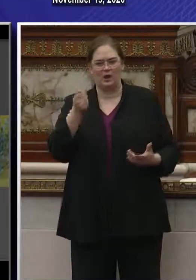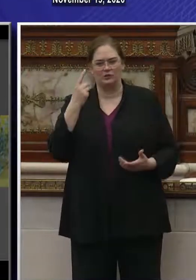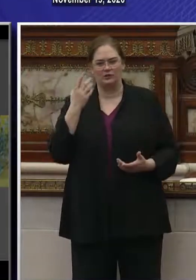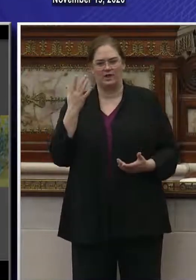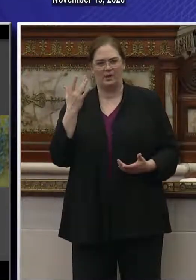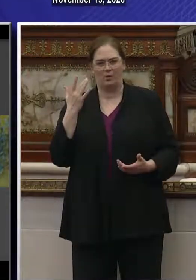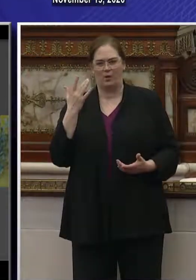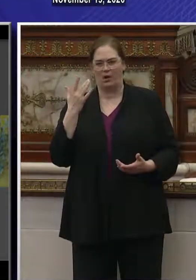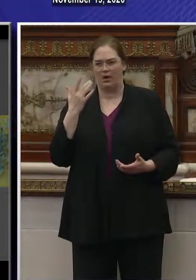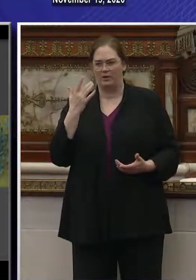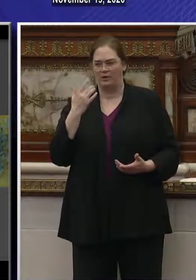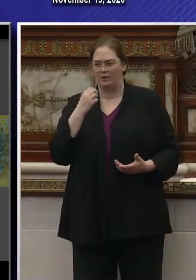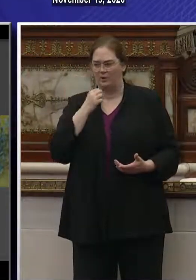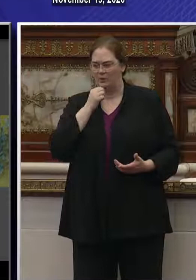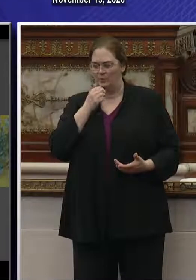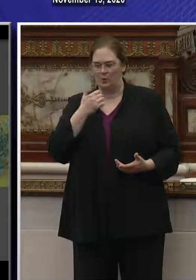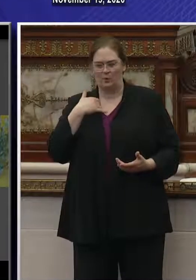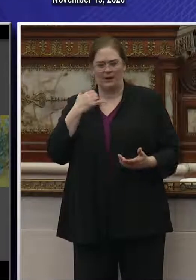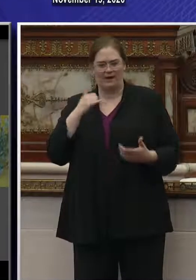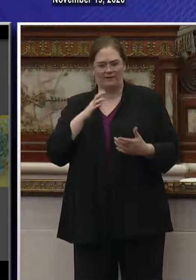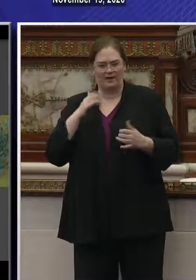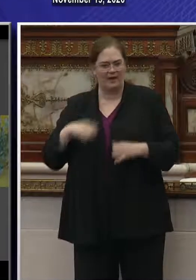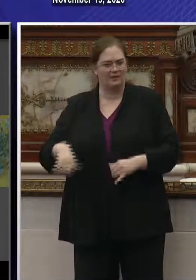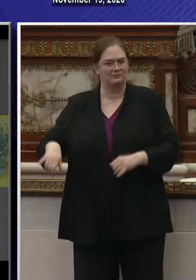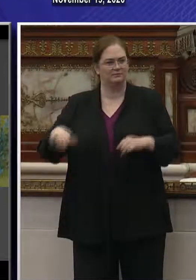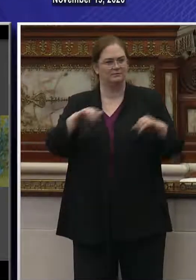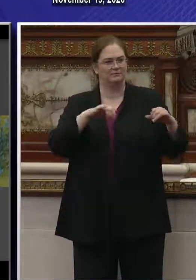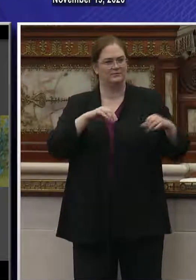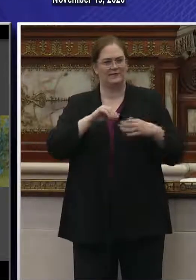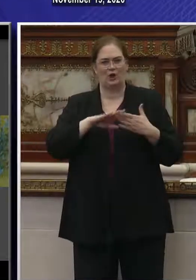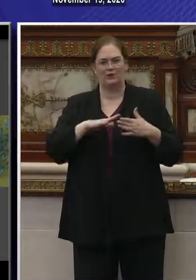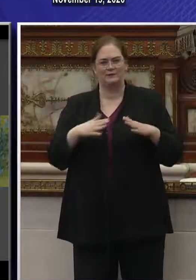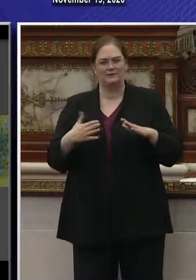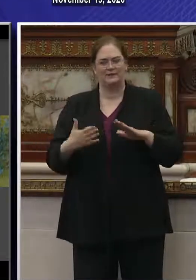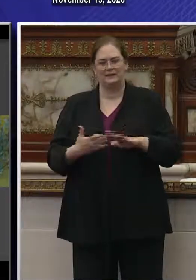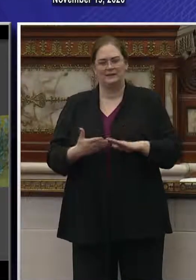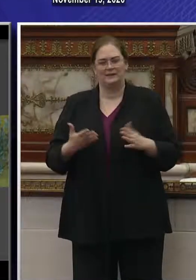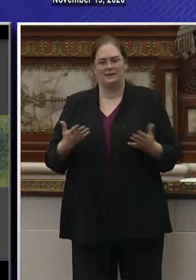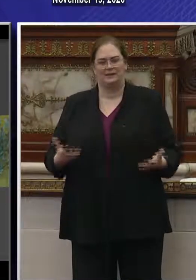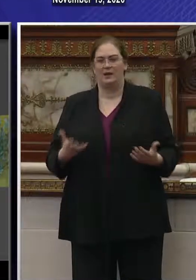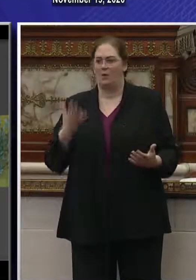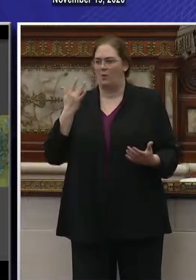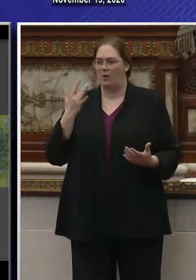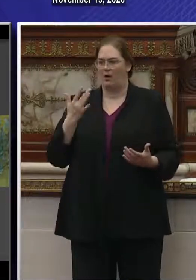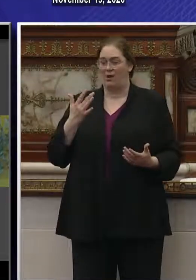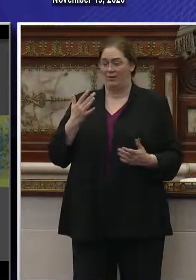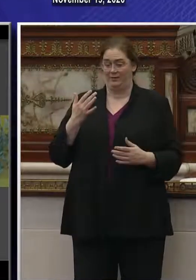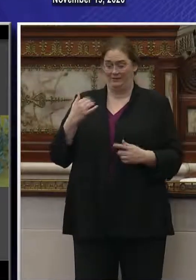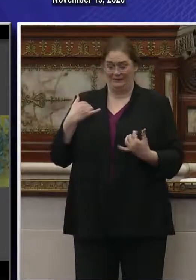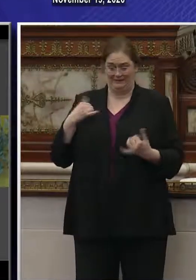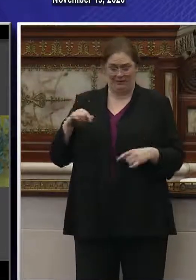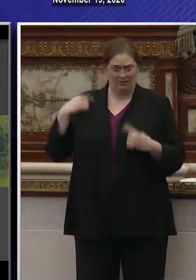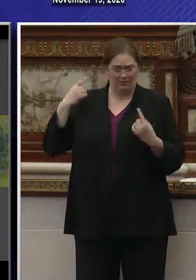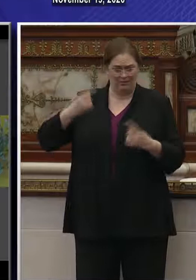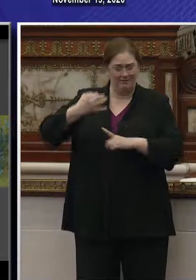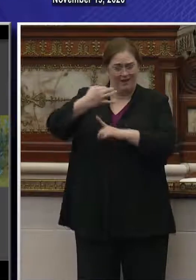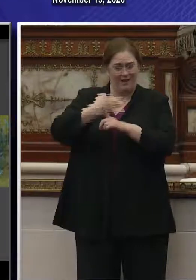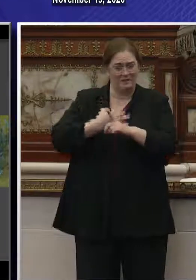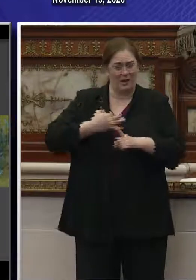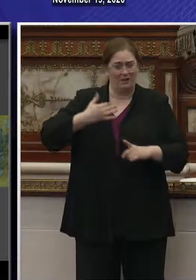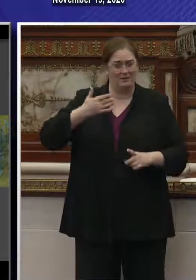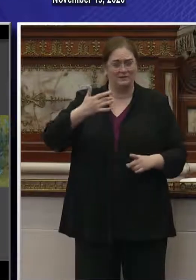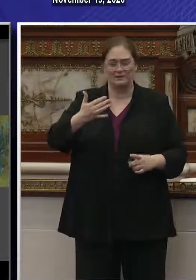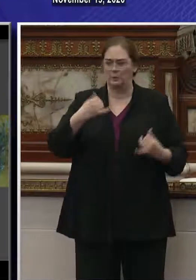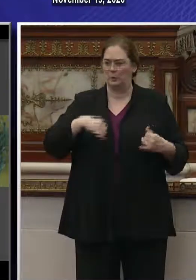why we don't have that uniformly in our city, and why 9 months later,